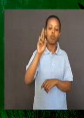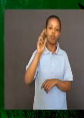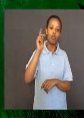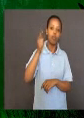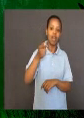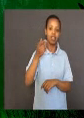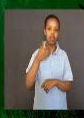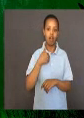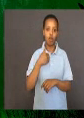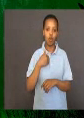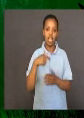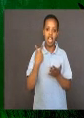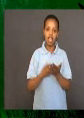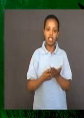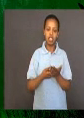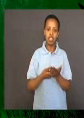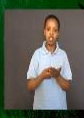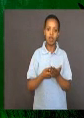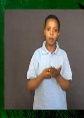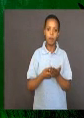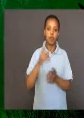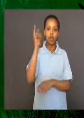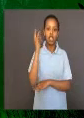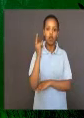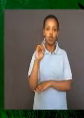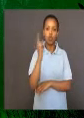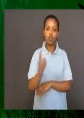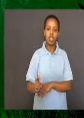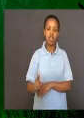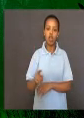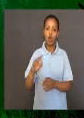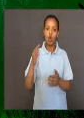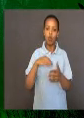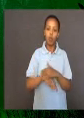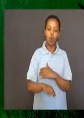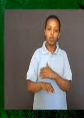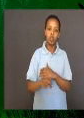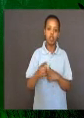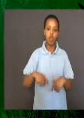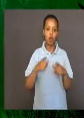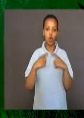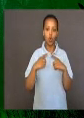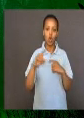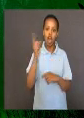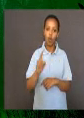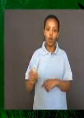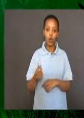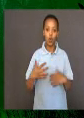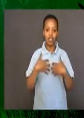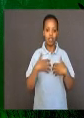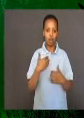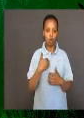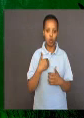on green leaves, and a species of white bugs that also